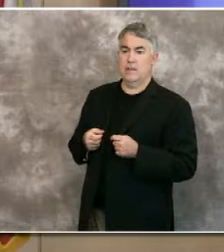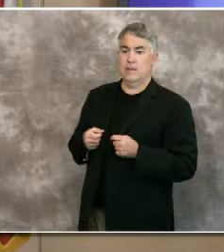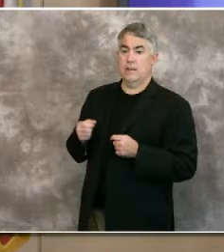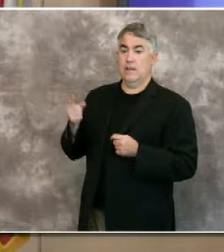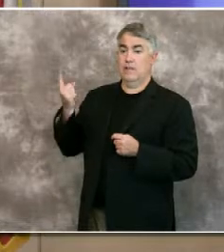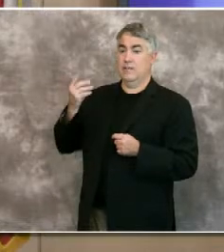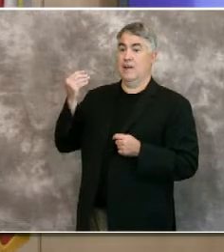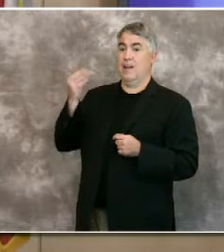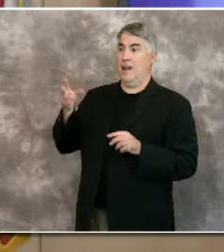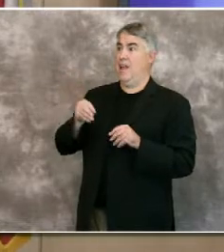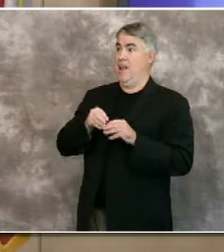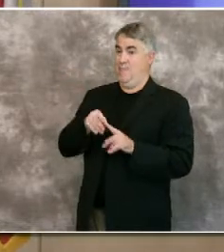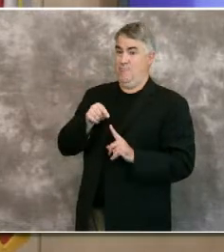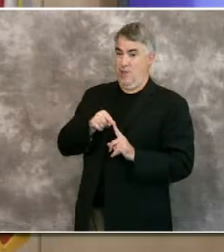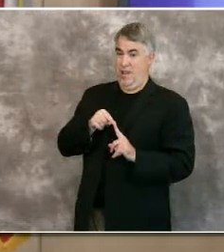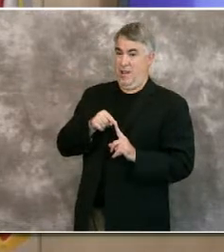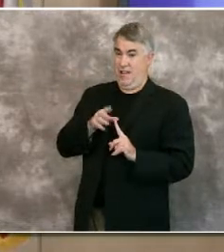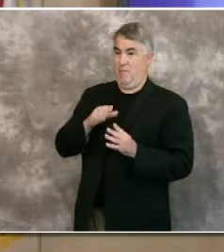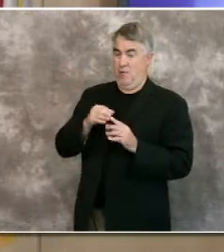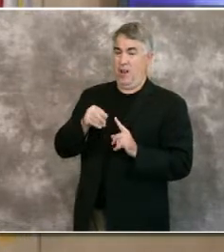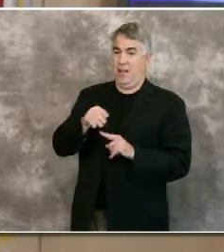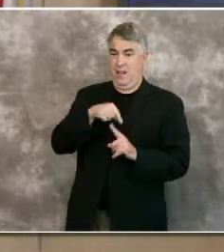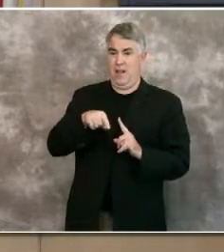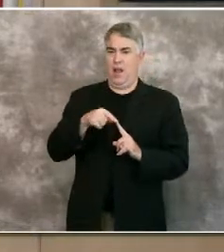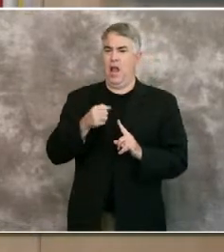to Dr. Wooten.